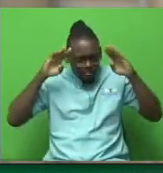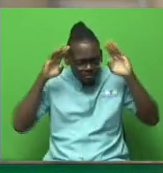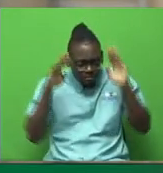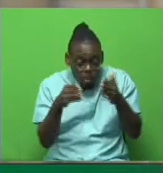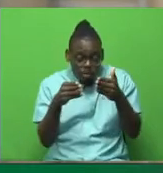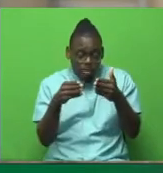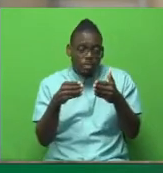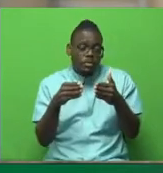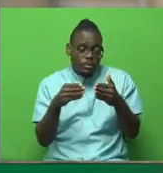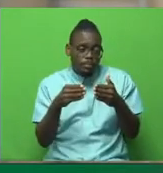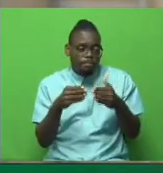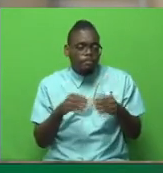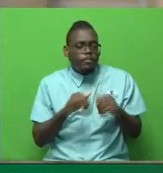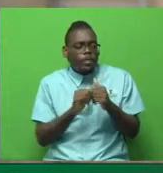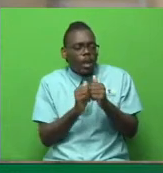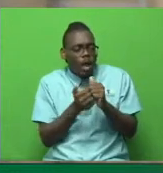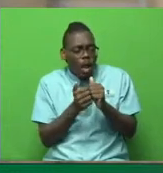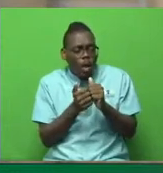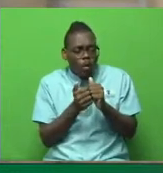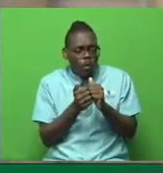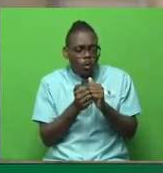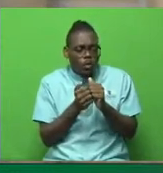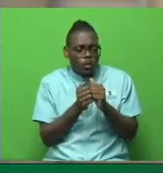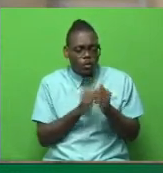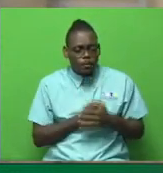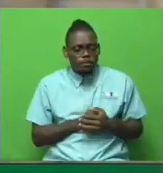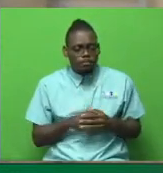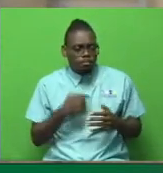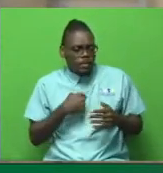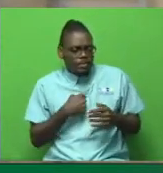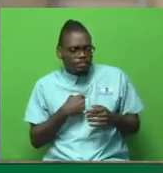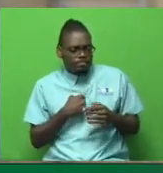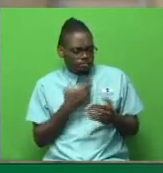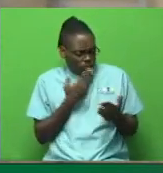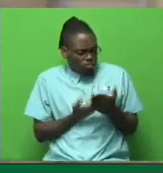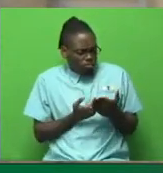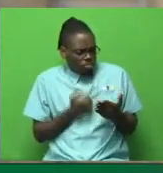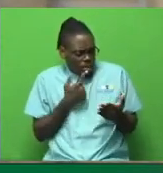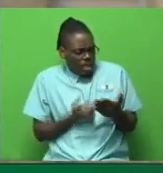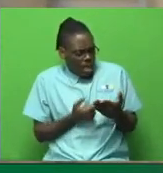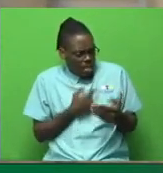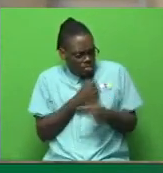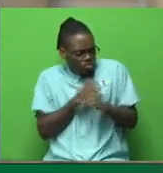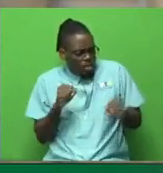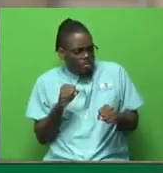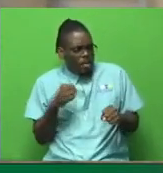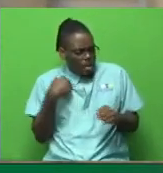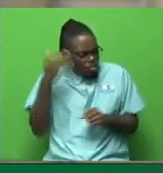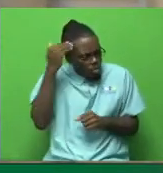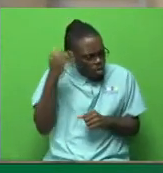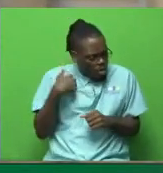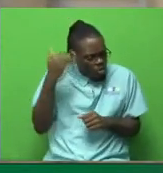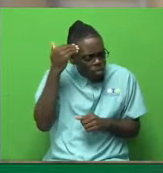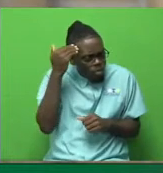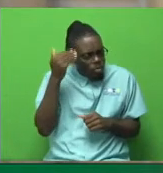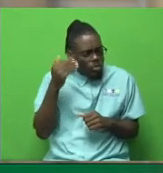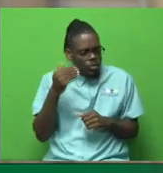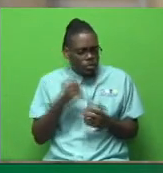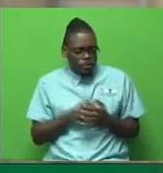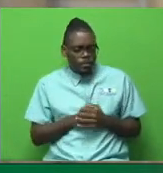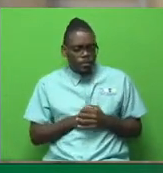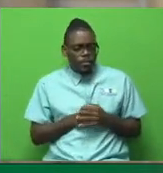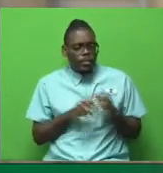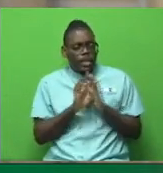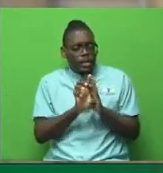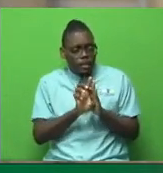the Shaquille O'Neal playing basketball Shaquille O'Neal is seven feet 300 pounds so he placed close to the basket going away